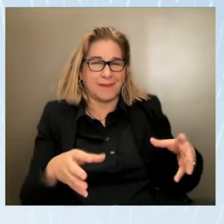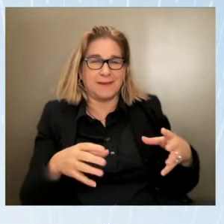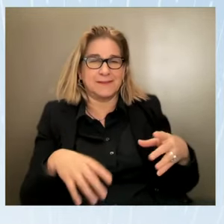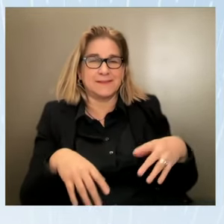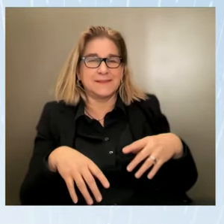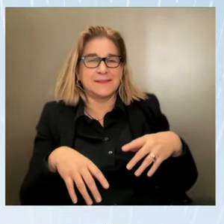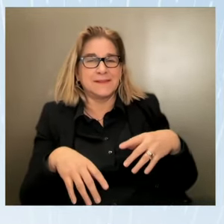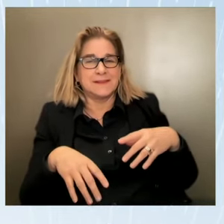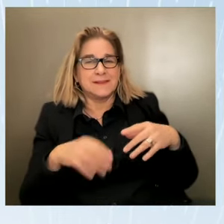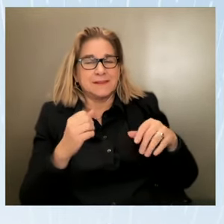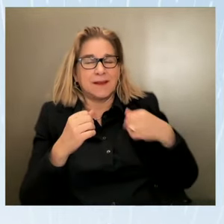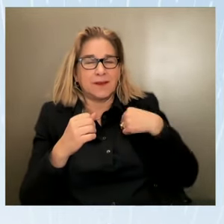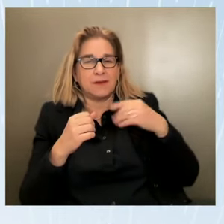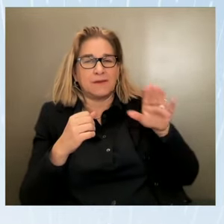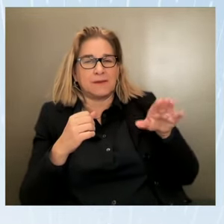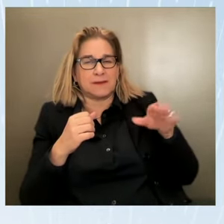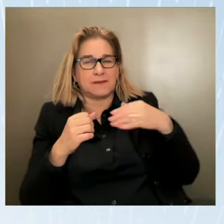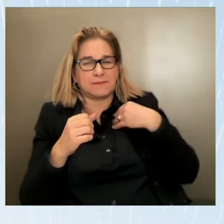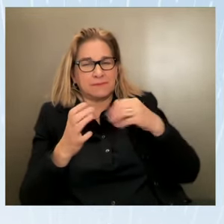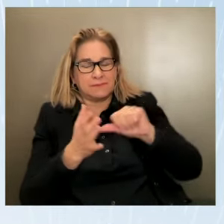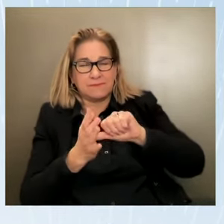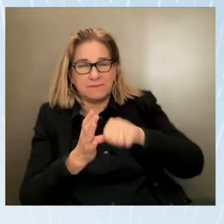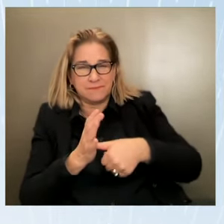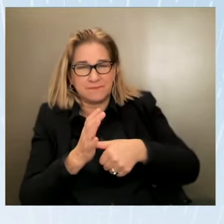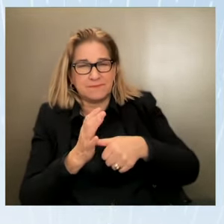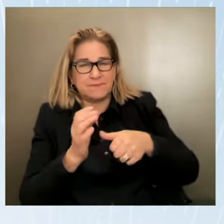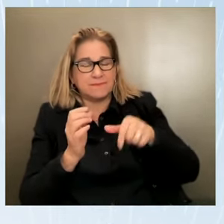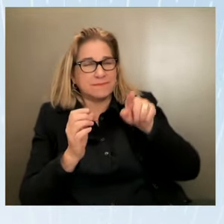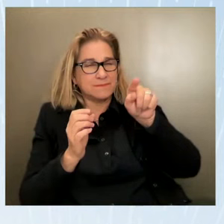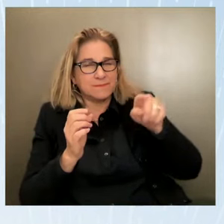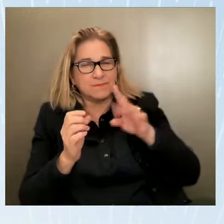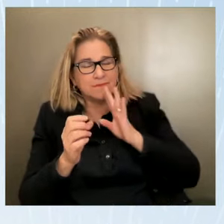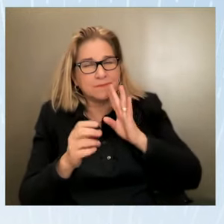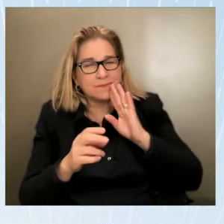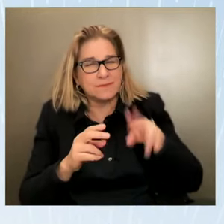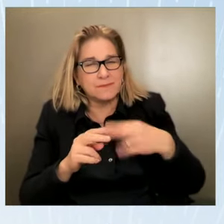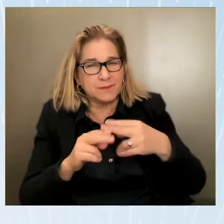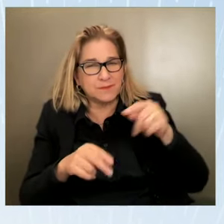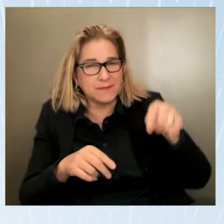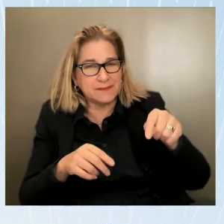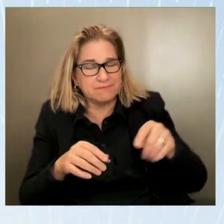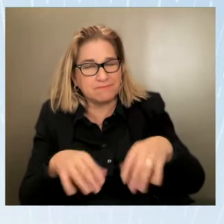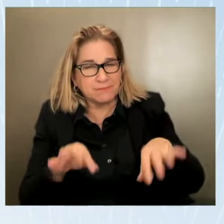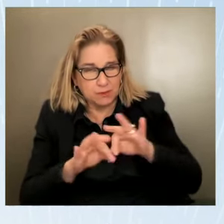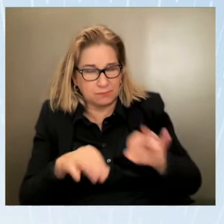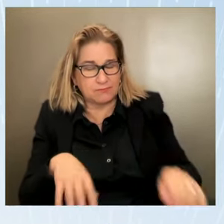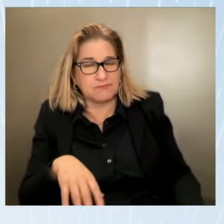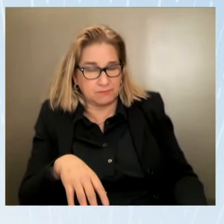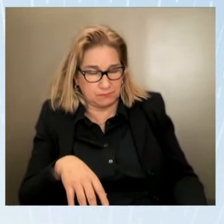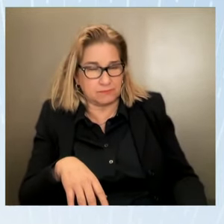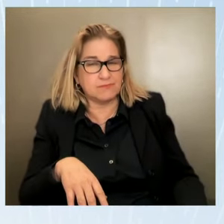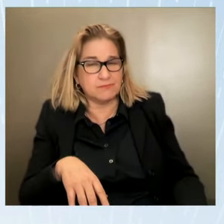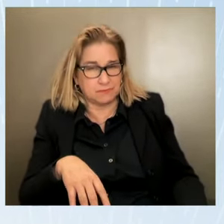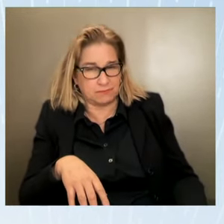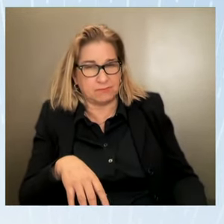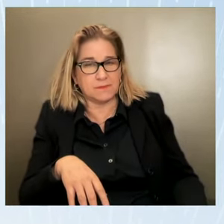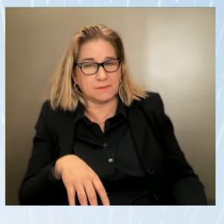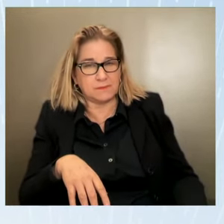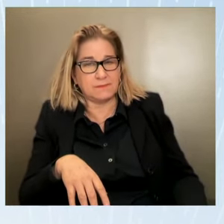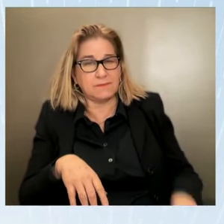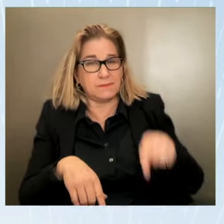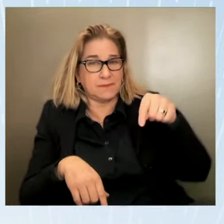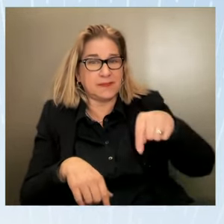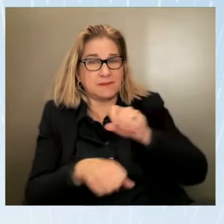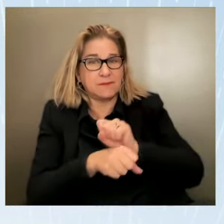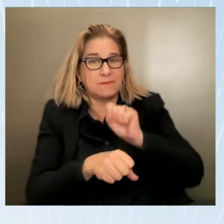just said that I think is very important. Given the size of the federal workforce, the training that we can do just within our own departments and